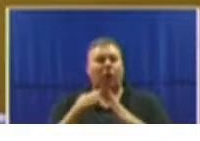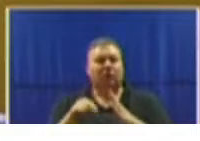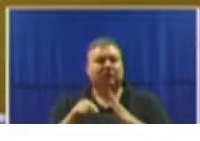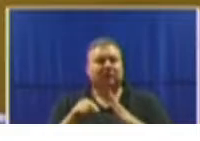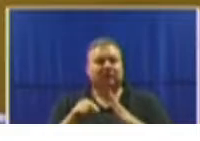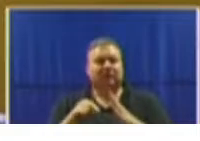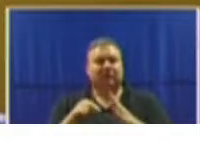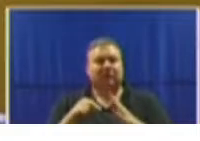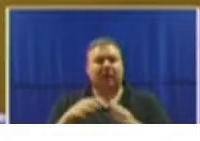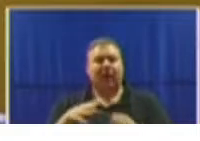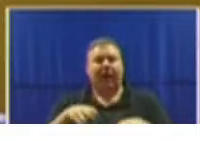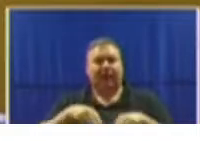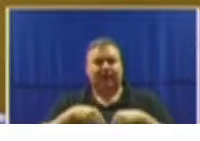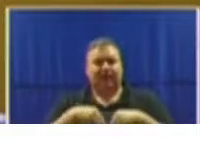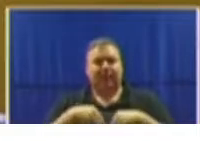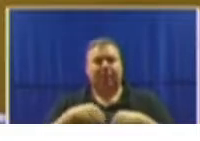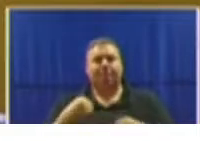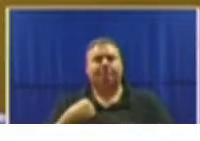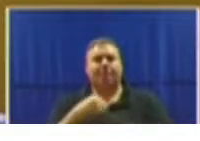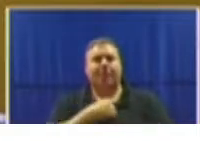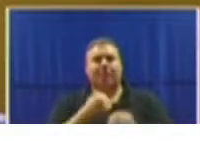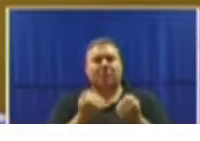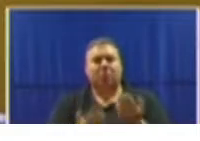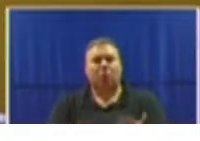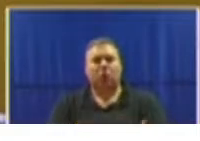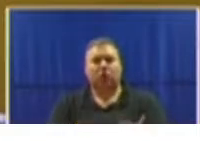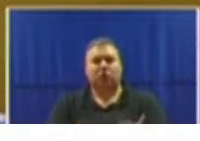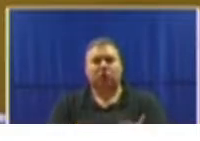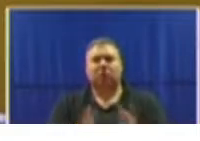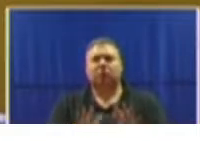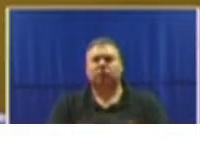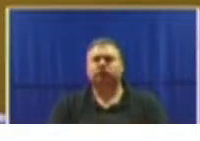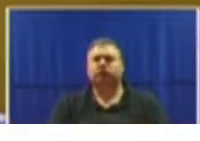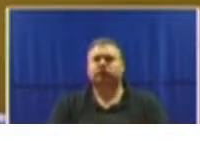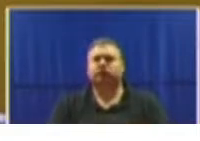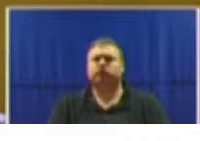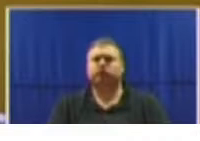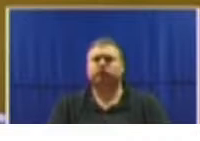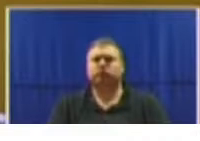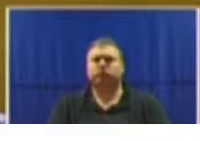motion, it should first order.